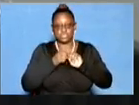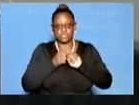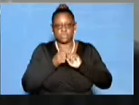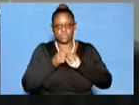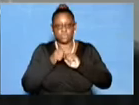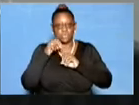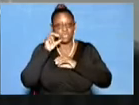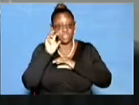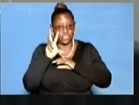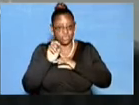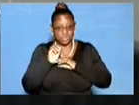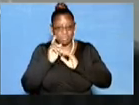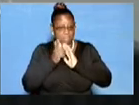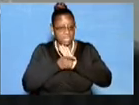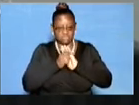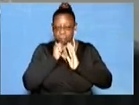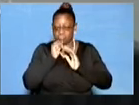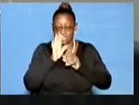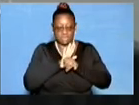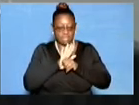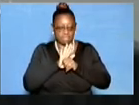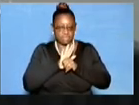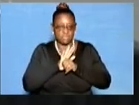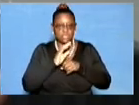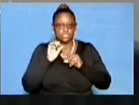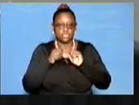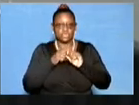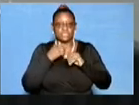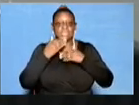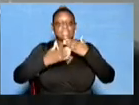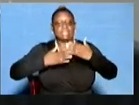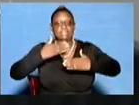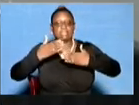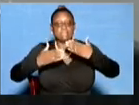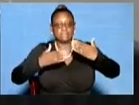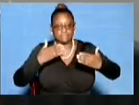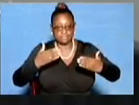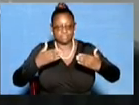a 30-minute session, and they may need ongoing support.